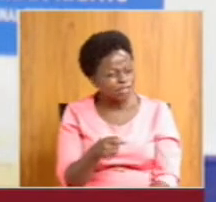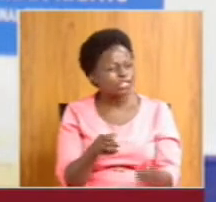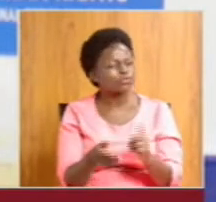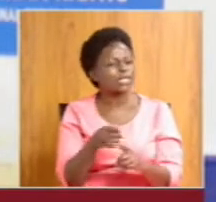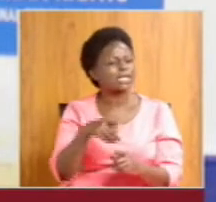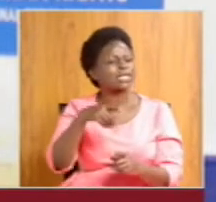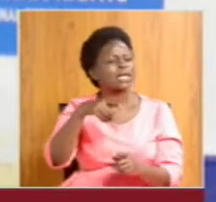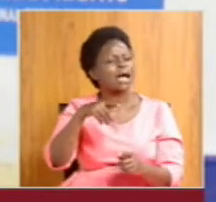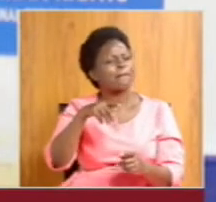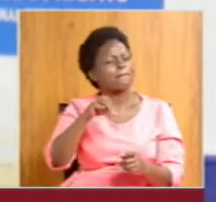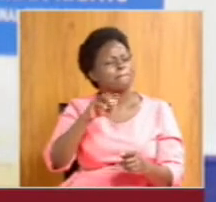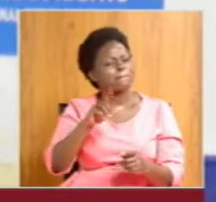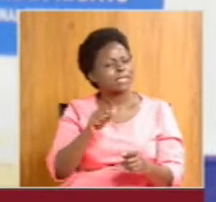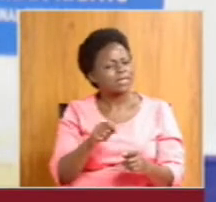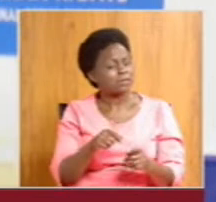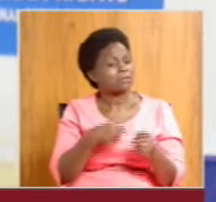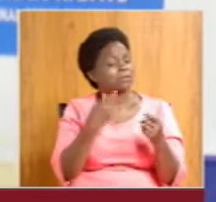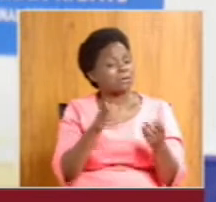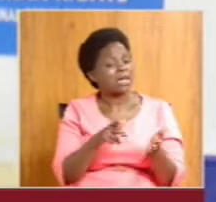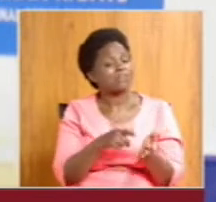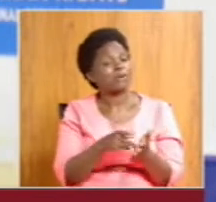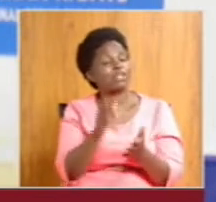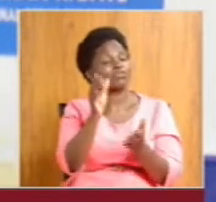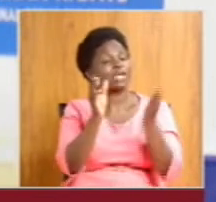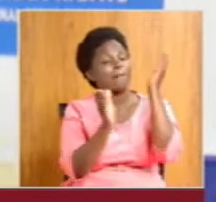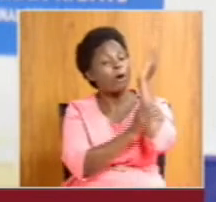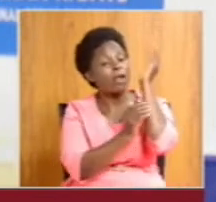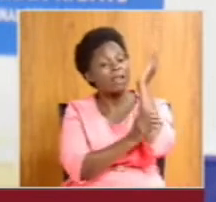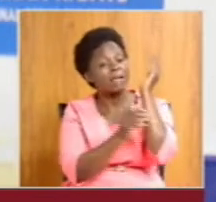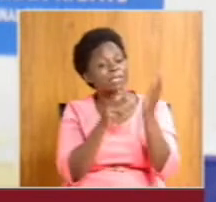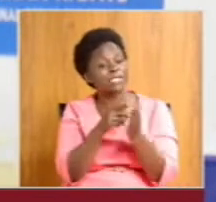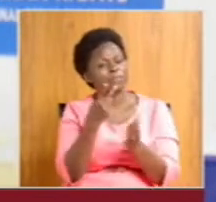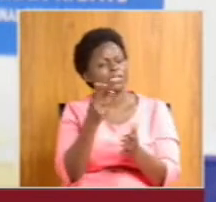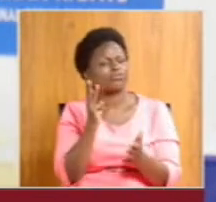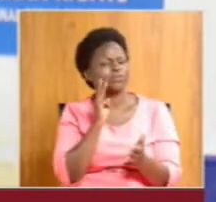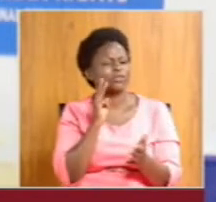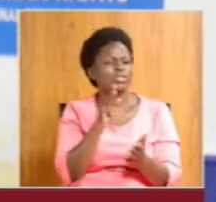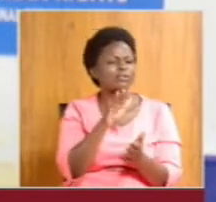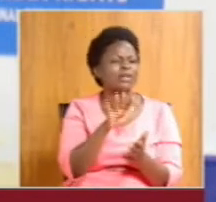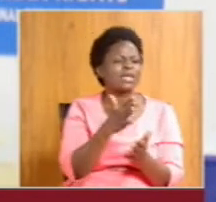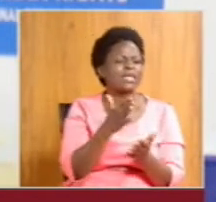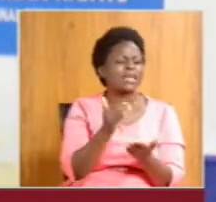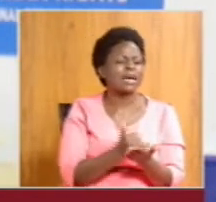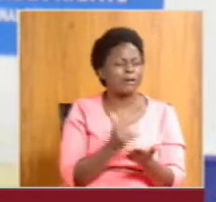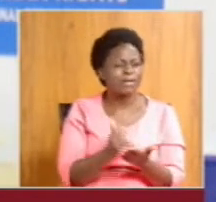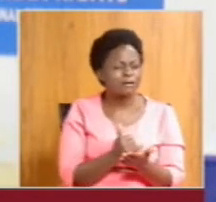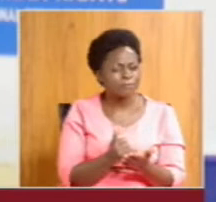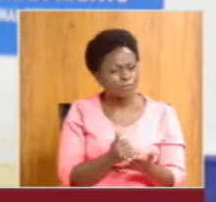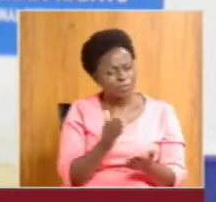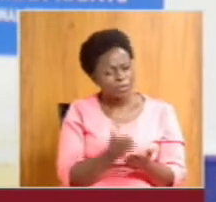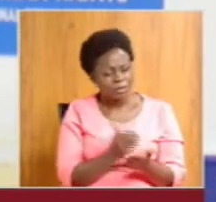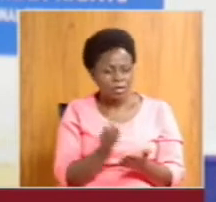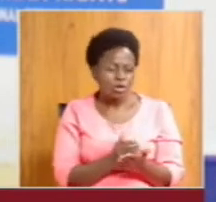a poor service, I'll have to depart with 2 million shillings. Let's ask ourselves, what is the average income of an